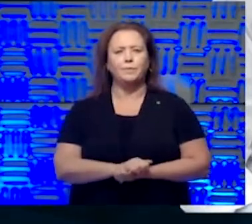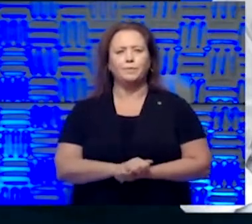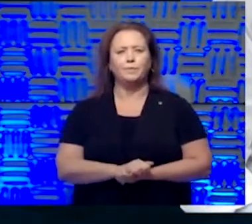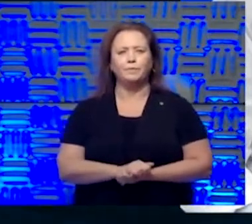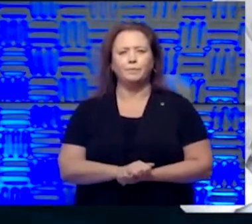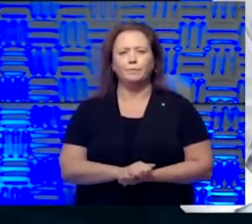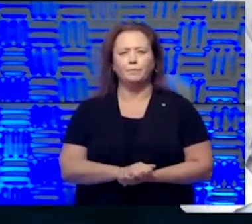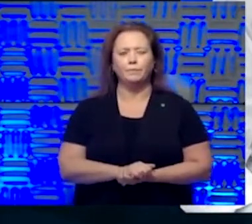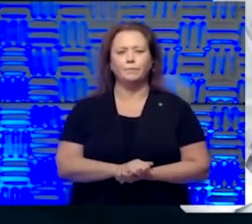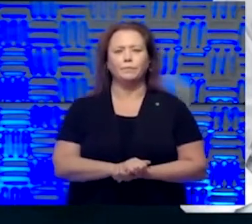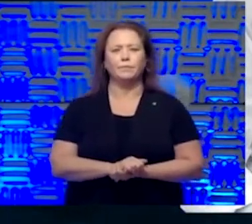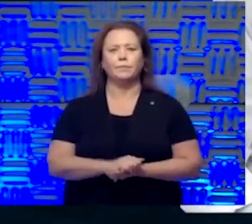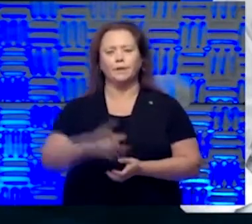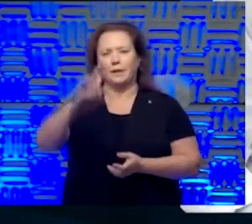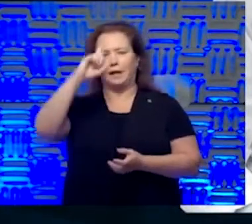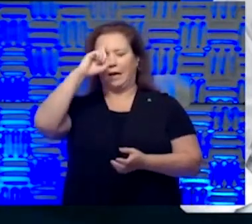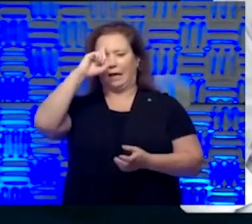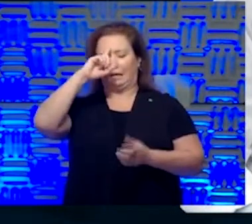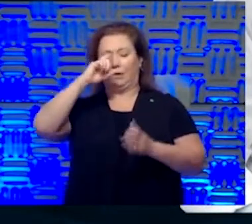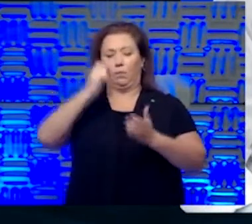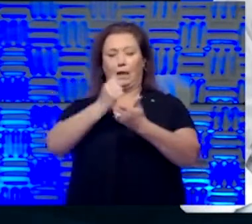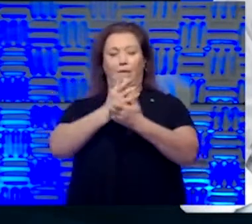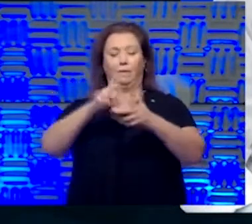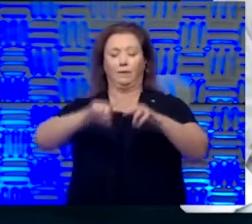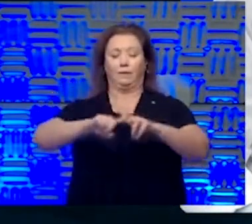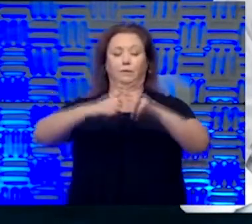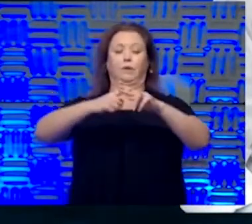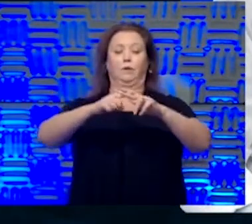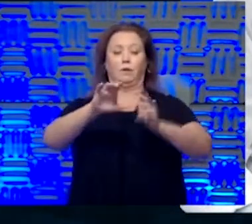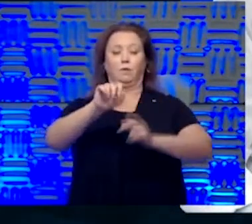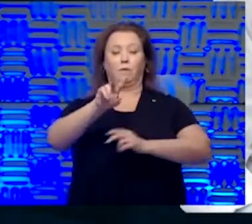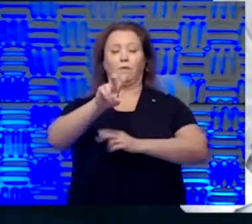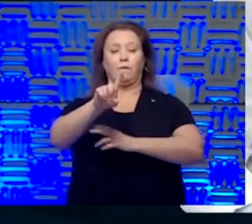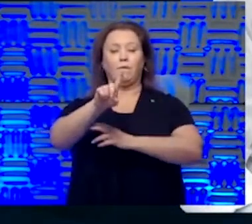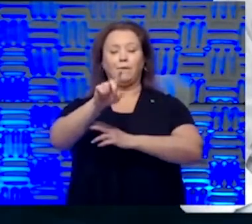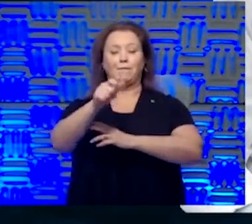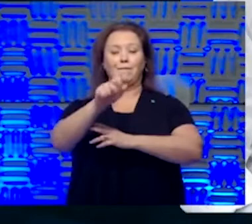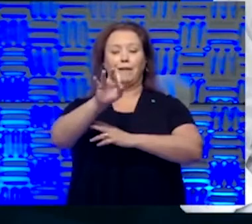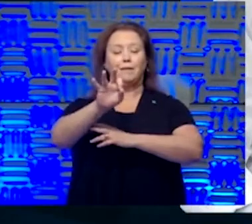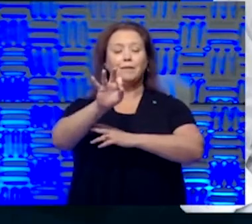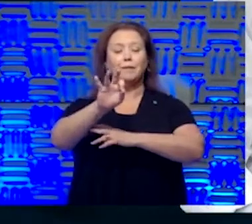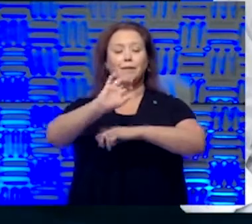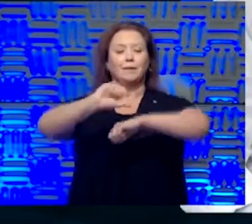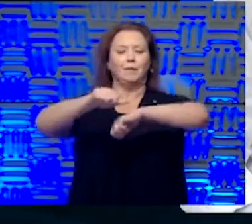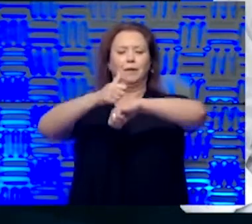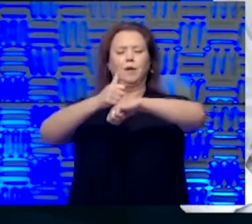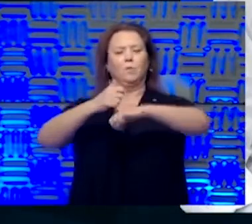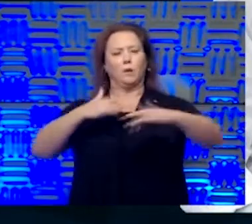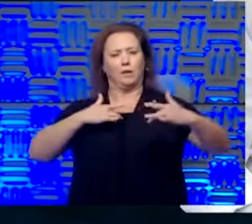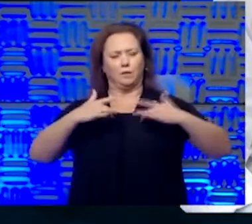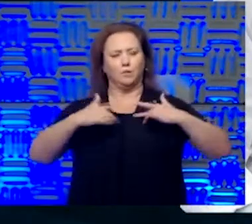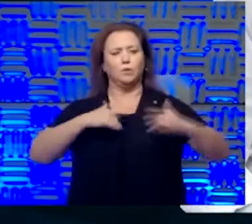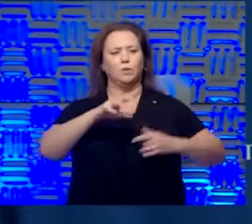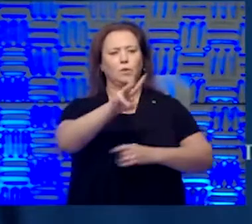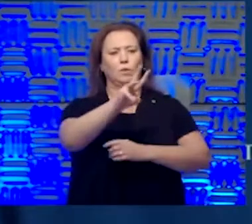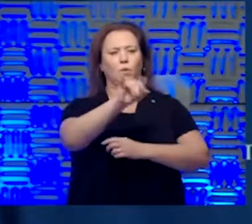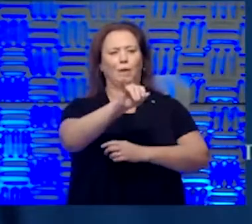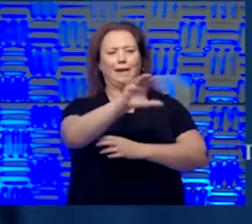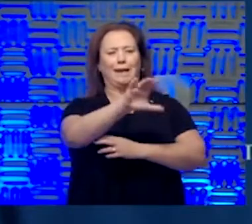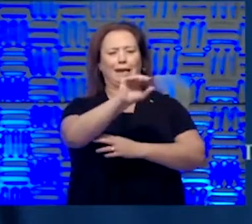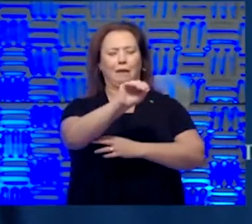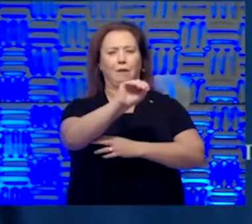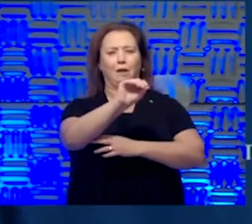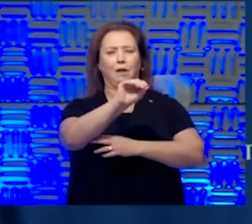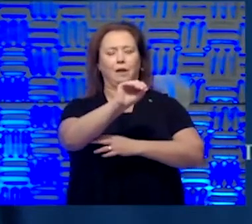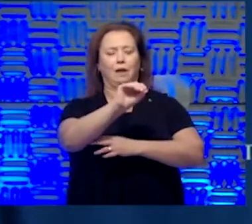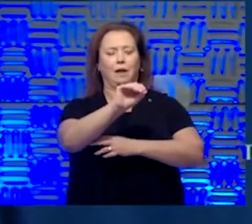Yeah, so I think when all this started with COVID-19, we had real concerns. Wyandotte County has had